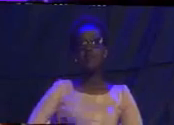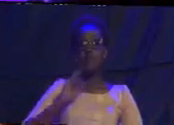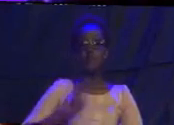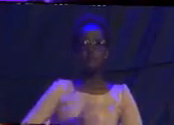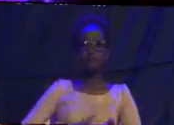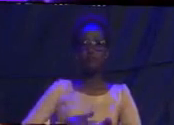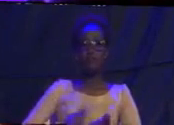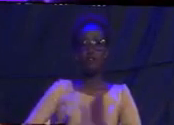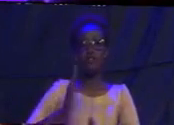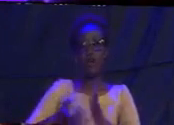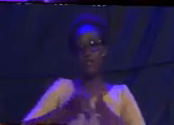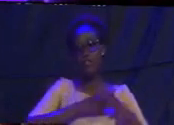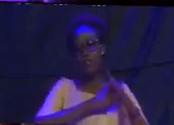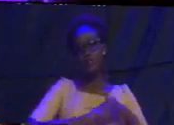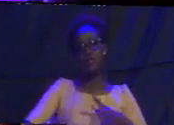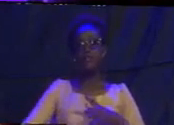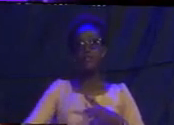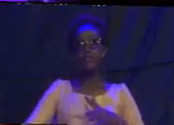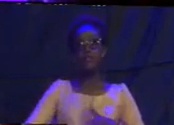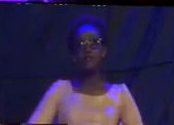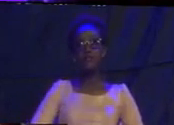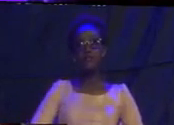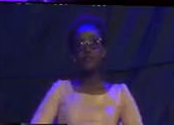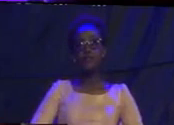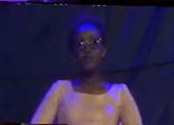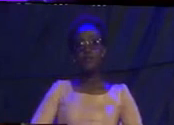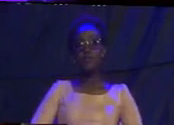Bairuka barahunga. They ran and fled for life.